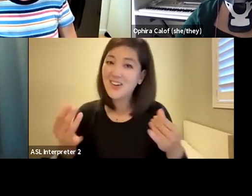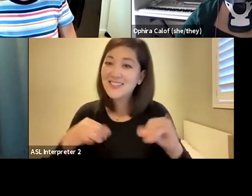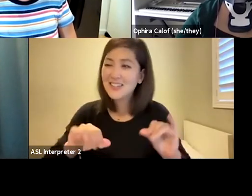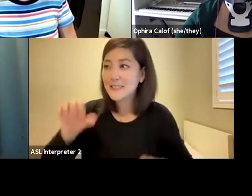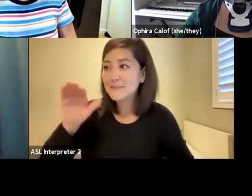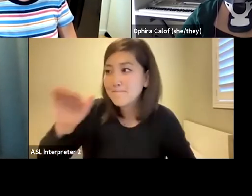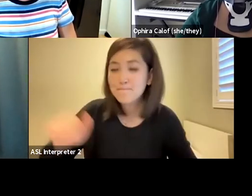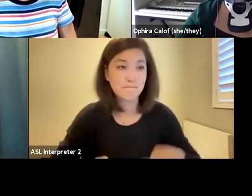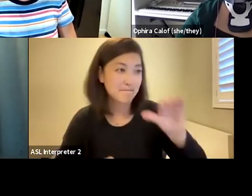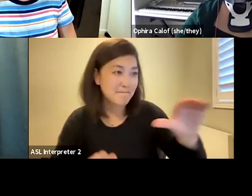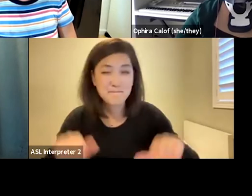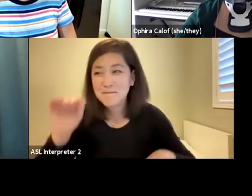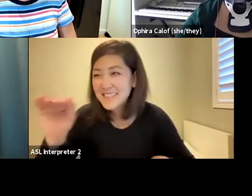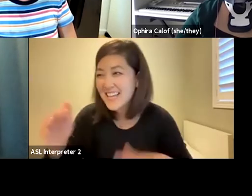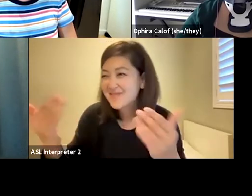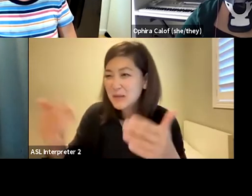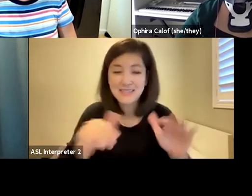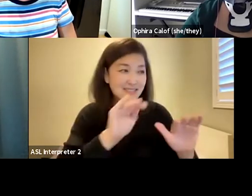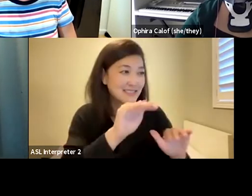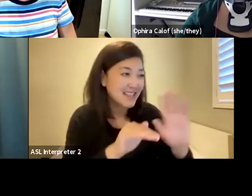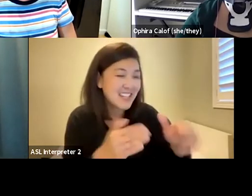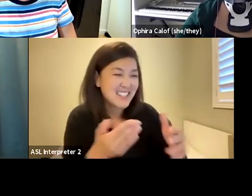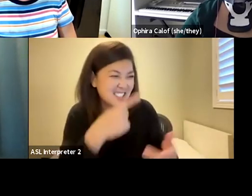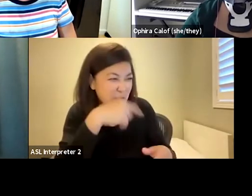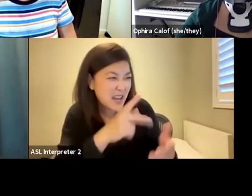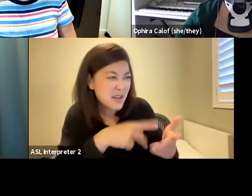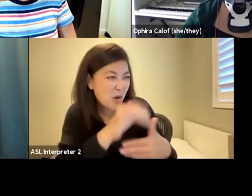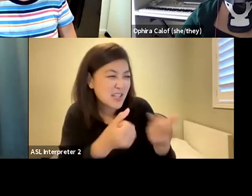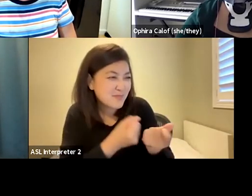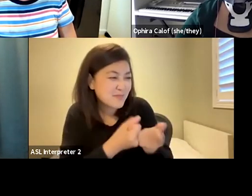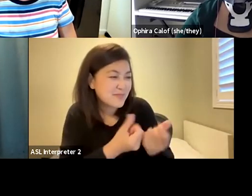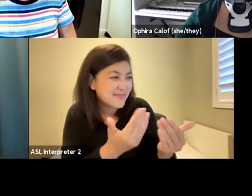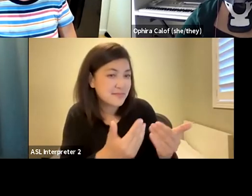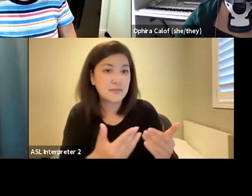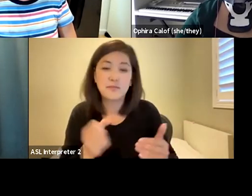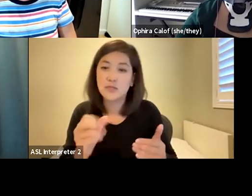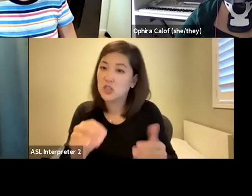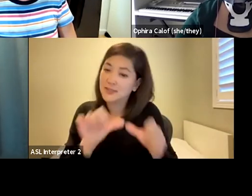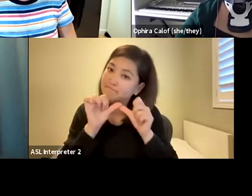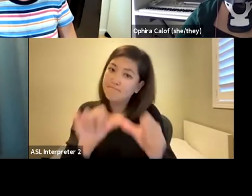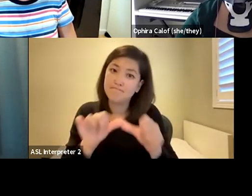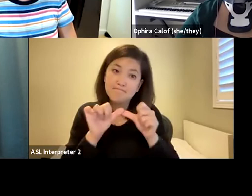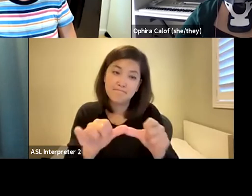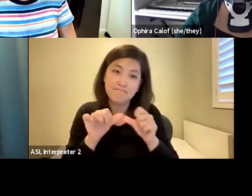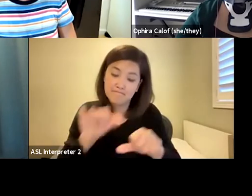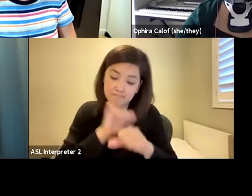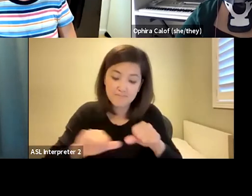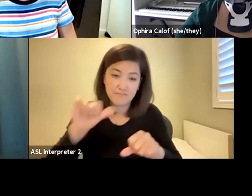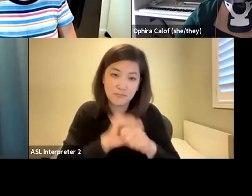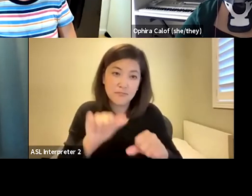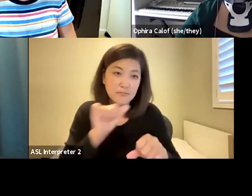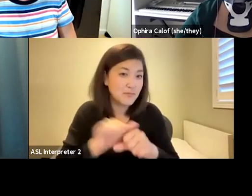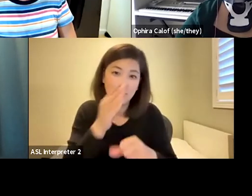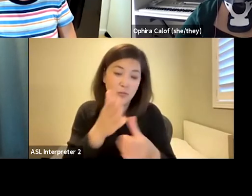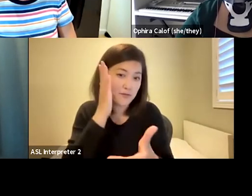replies from them, trying to encourage them to take your projects to the next step. So that grind is something that definitely continues. And then in terms